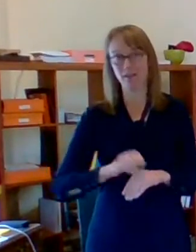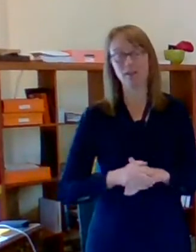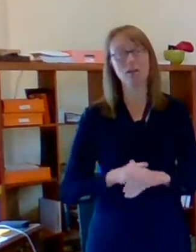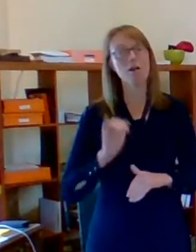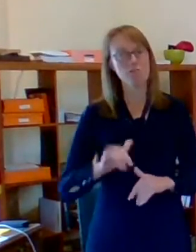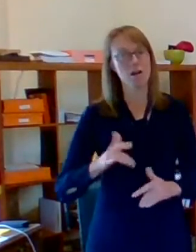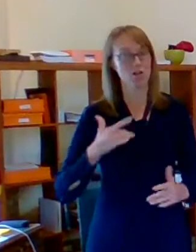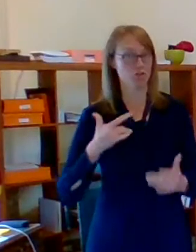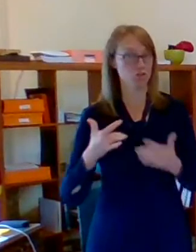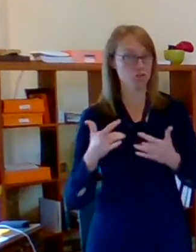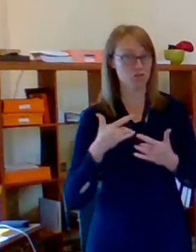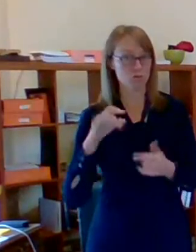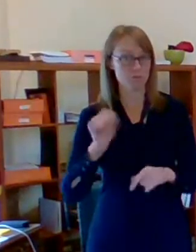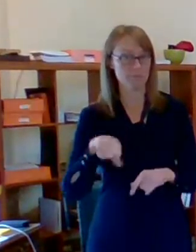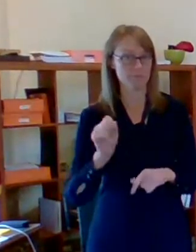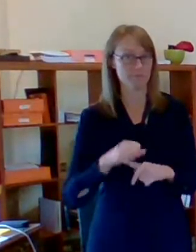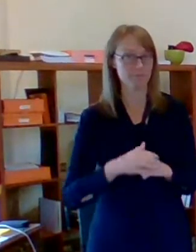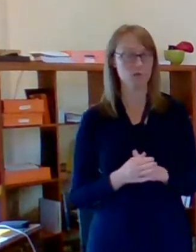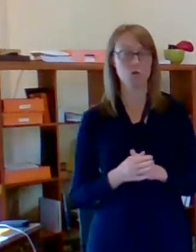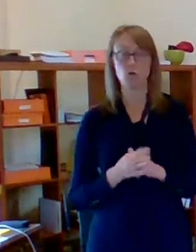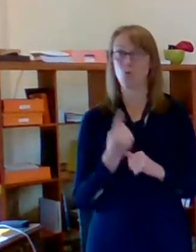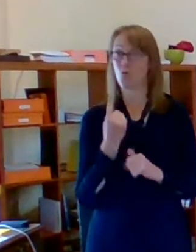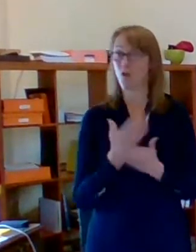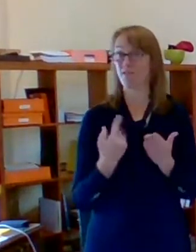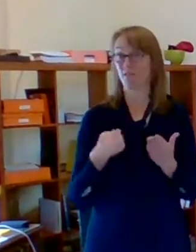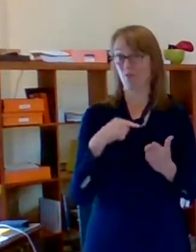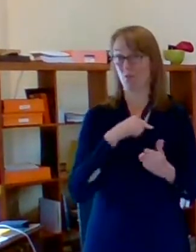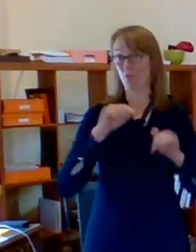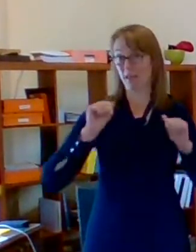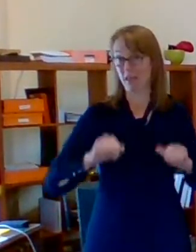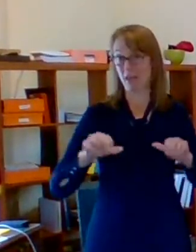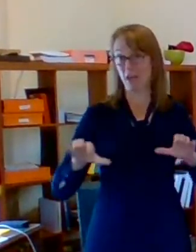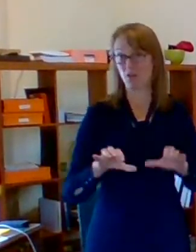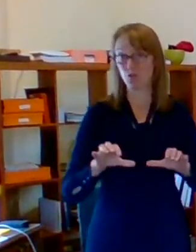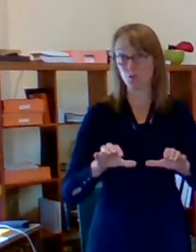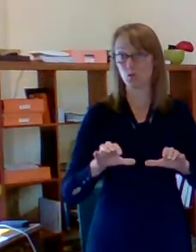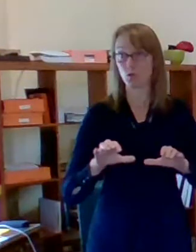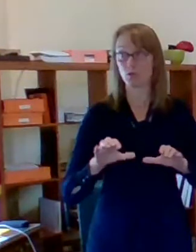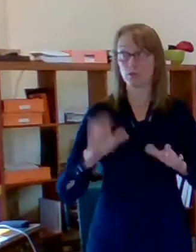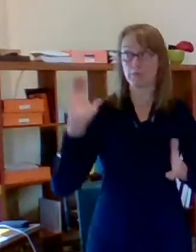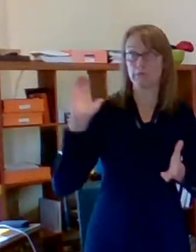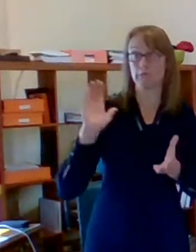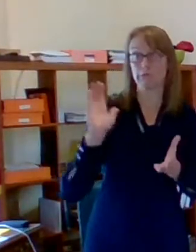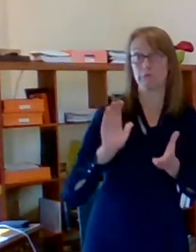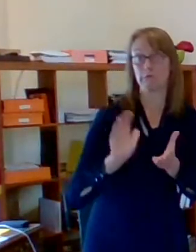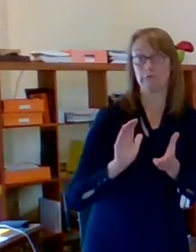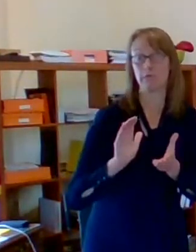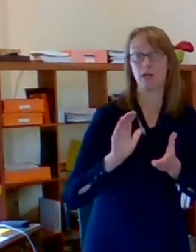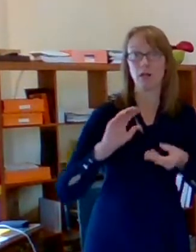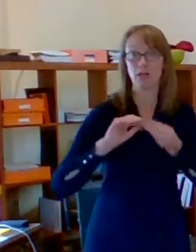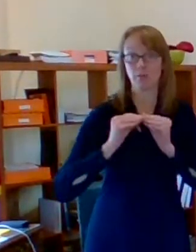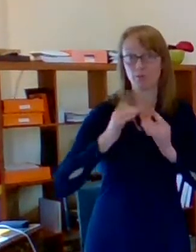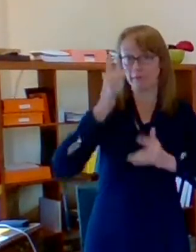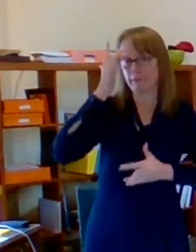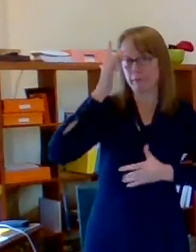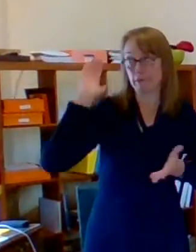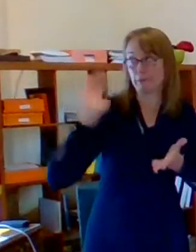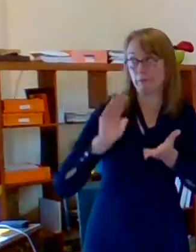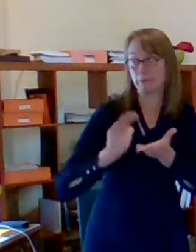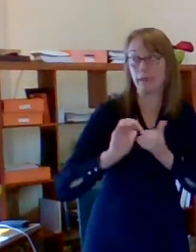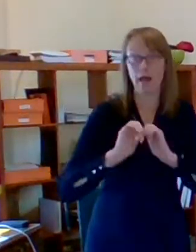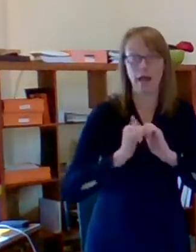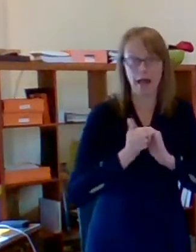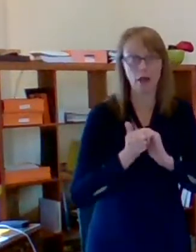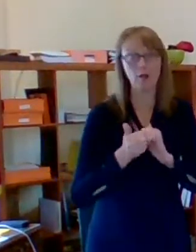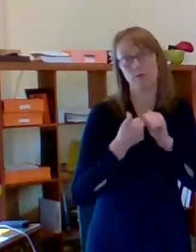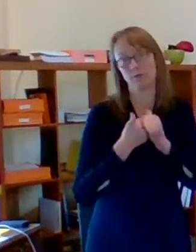one thing that we can really do, and that is change our behavior. And we know that we are having difficulty getting people to wear masks. Many